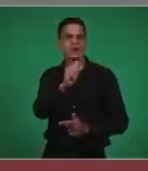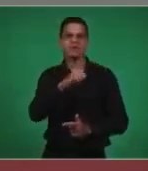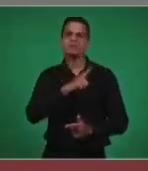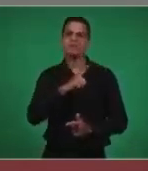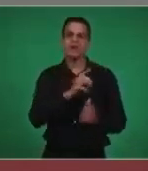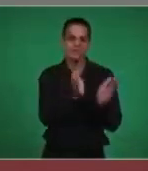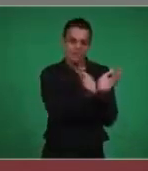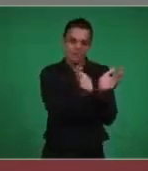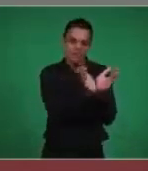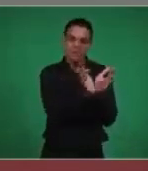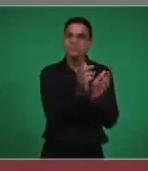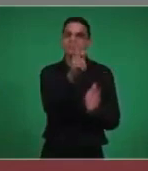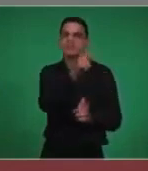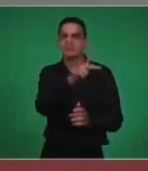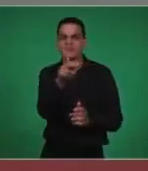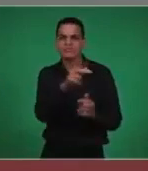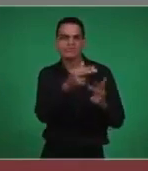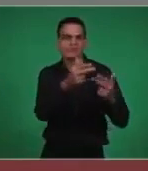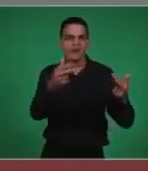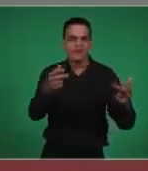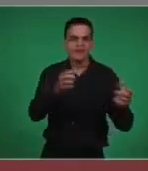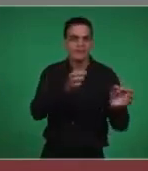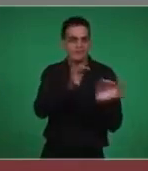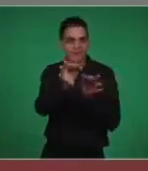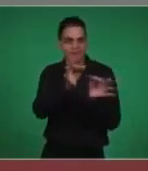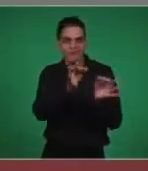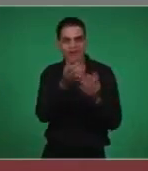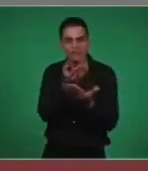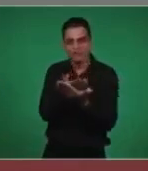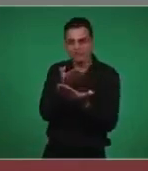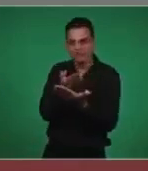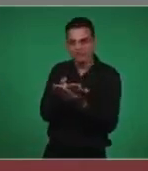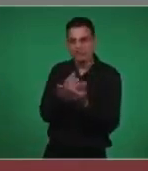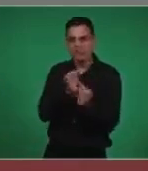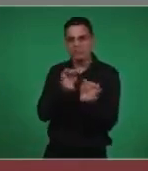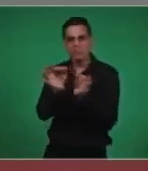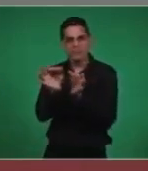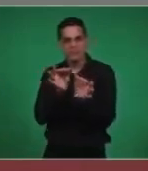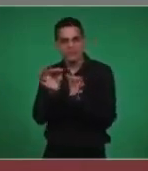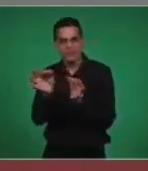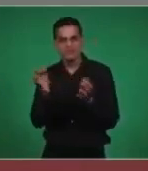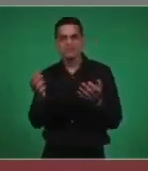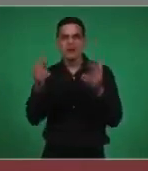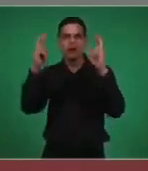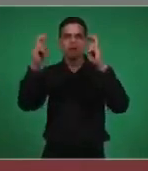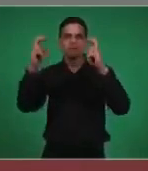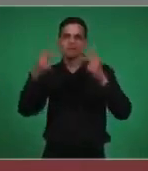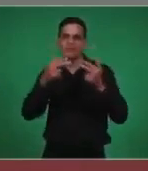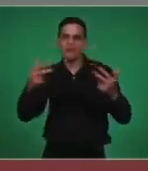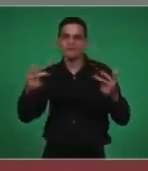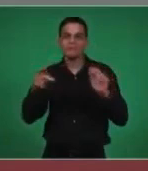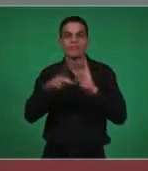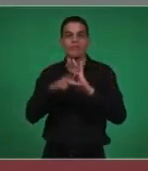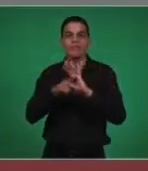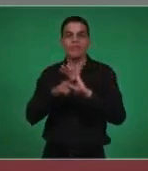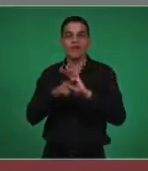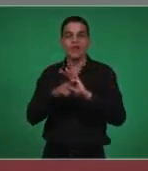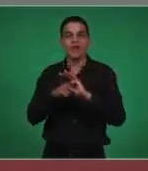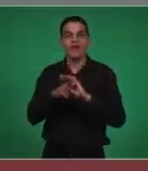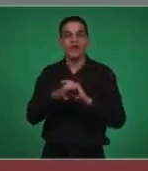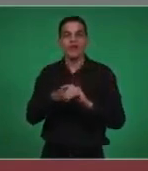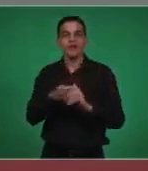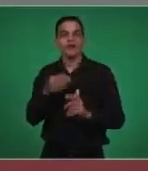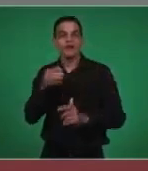Monica has a group with her and church all over the country. They're getting prepared to teach